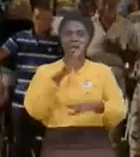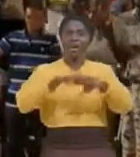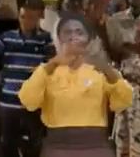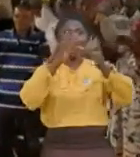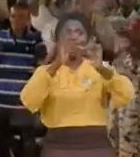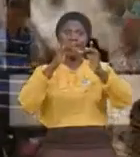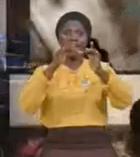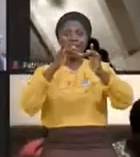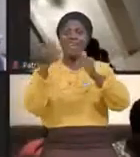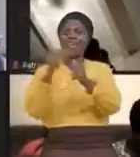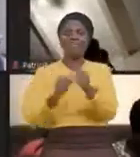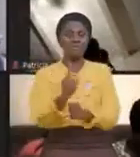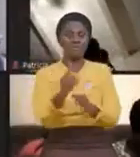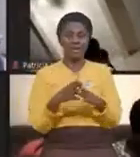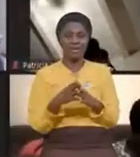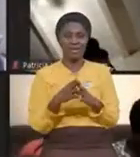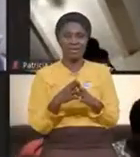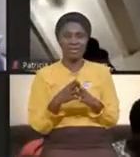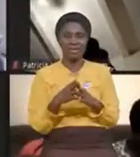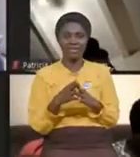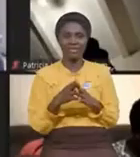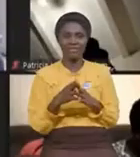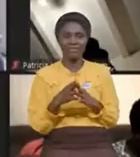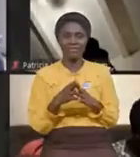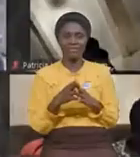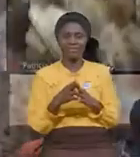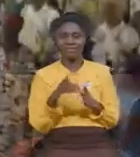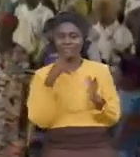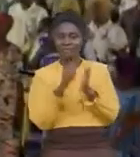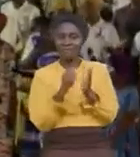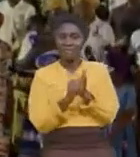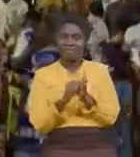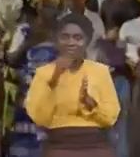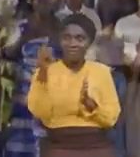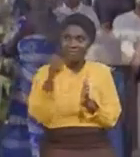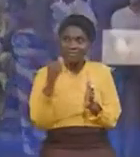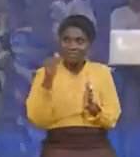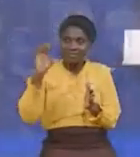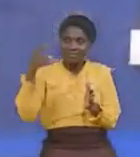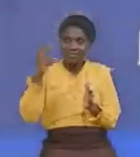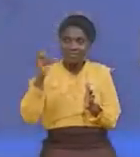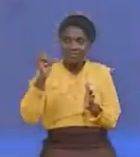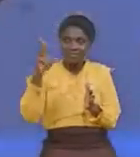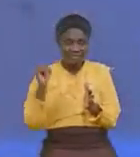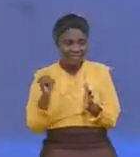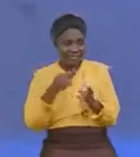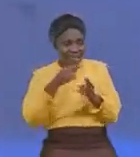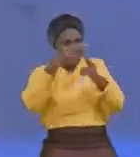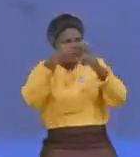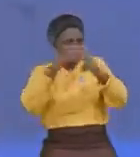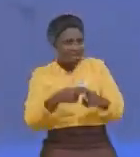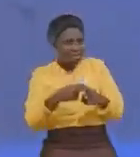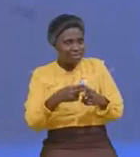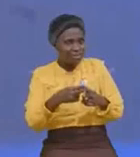Online everywhere. They said Zacchaeus was of little stature. You are now